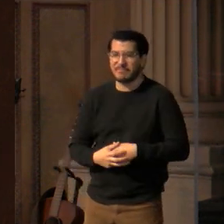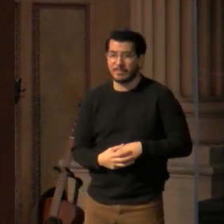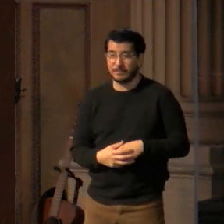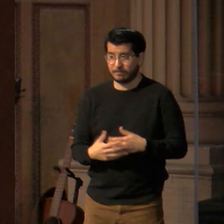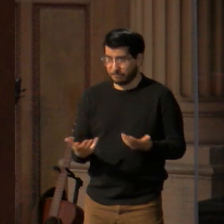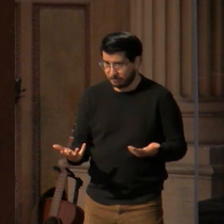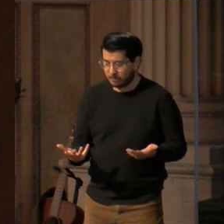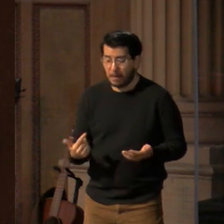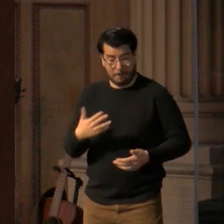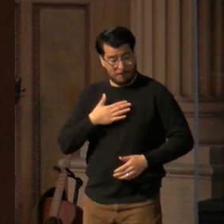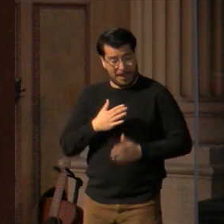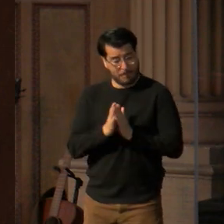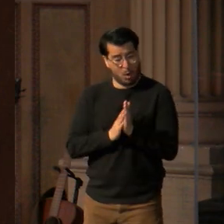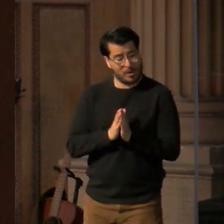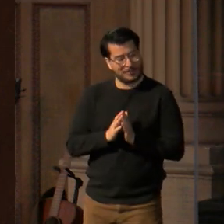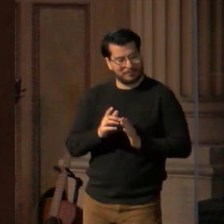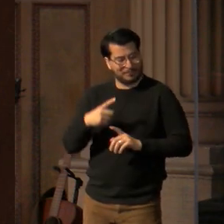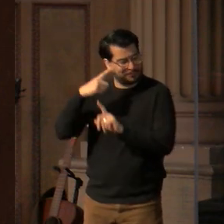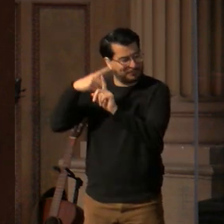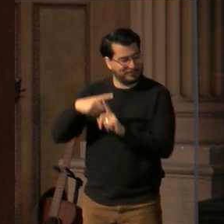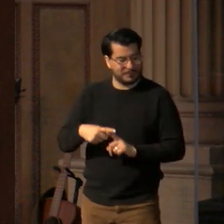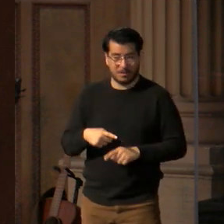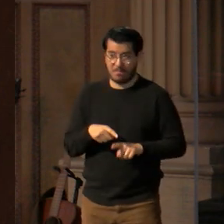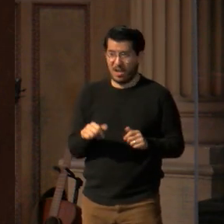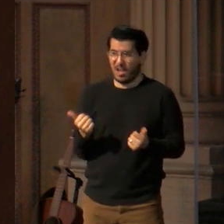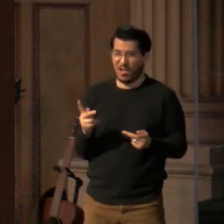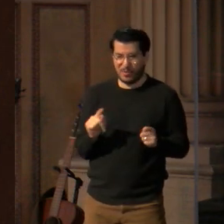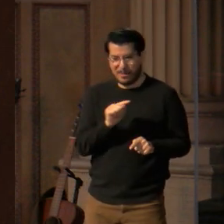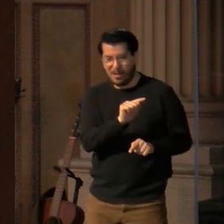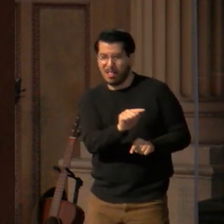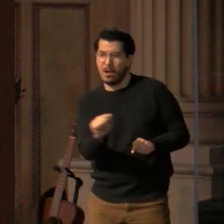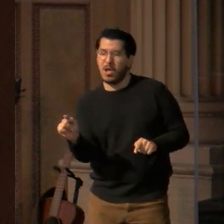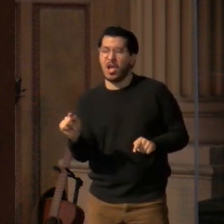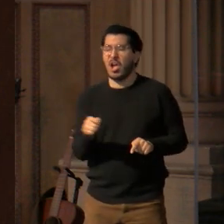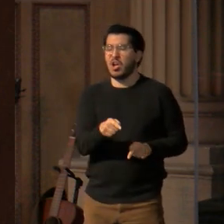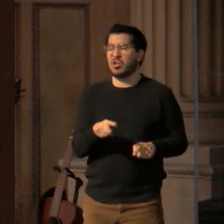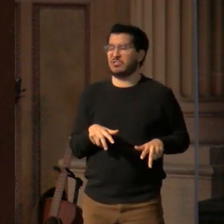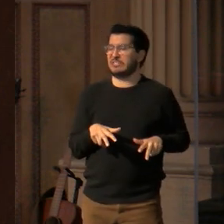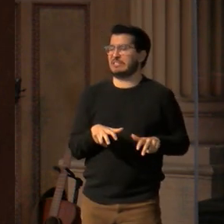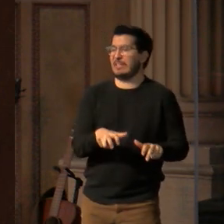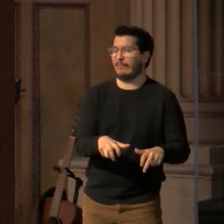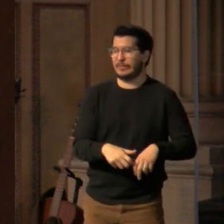My motives are good, but my opponent's motives are always selfish and insincere.